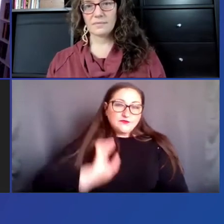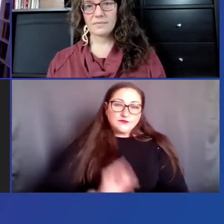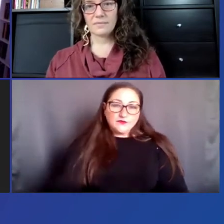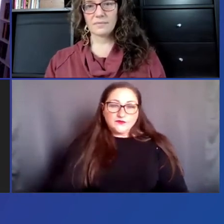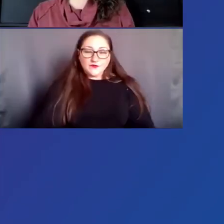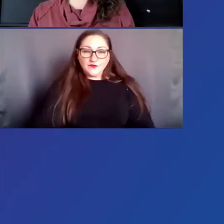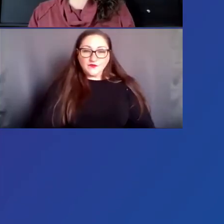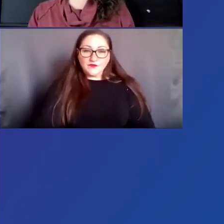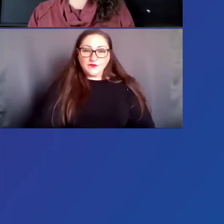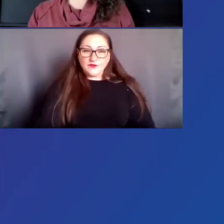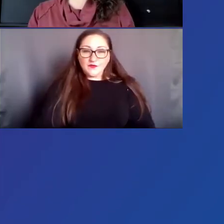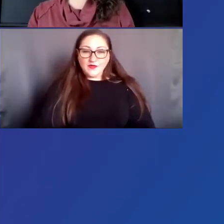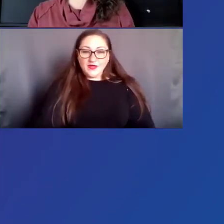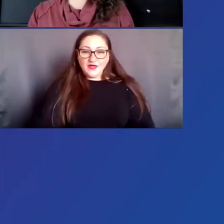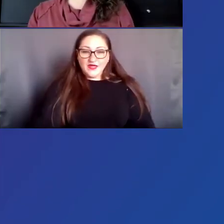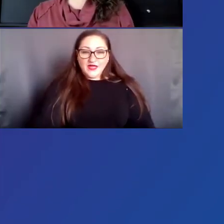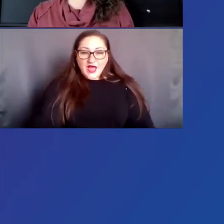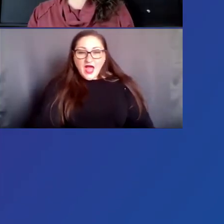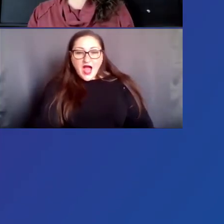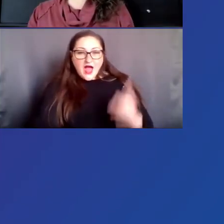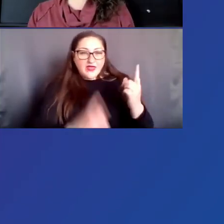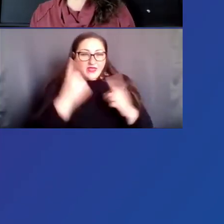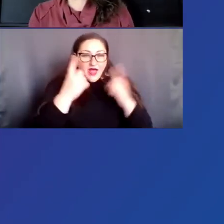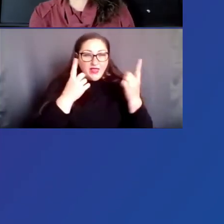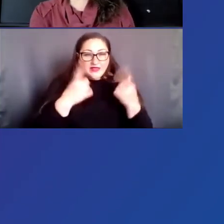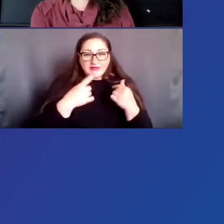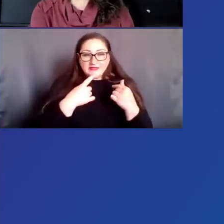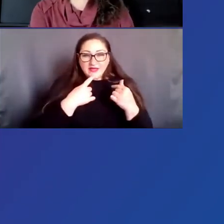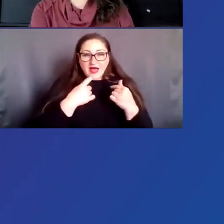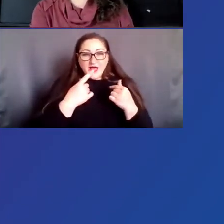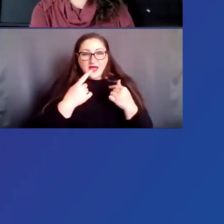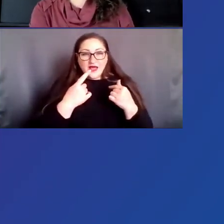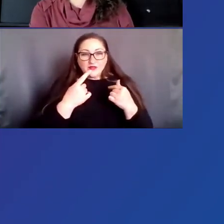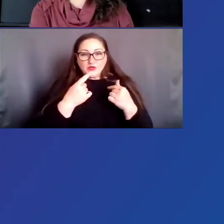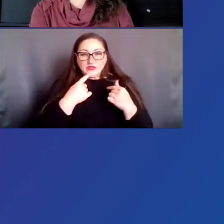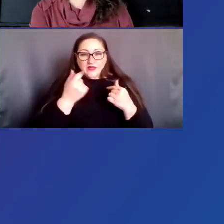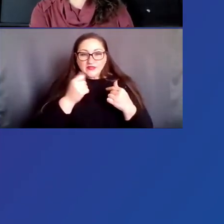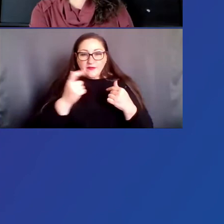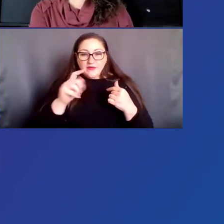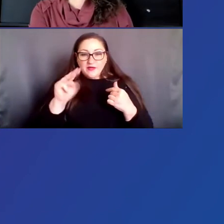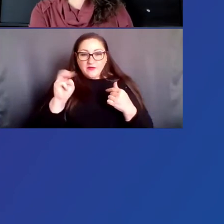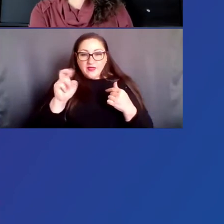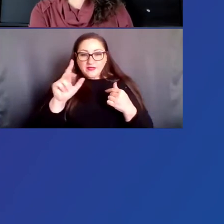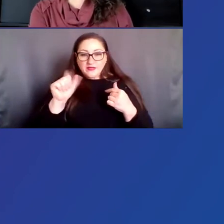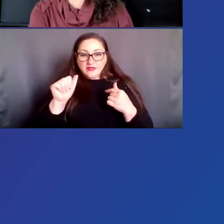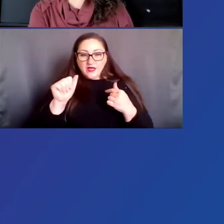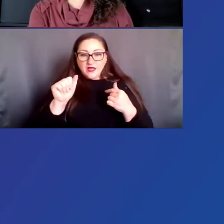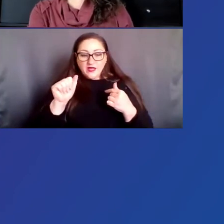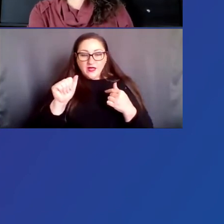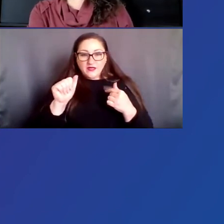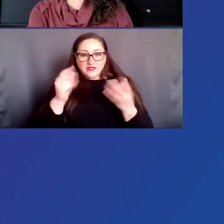I thought that I saw maybe a movement to say something, Melissa. Just let me know.